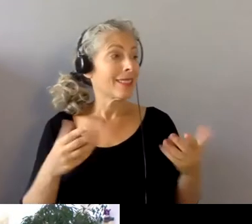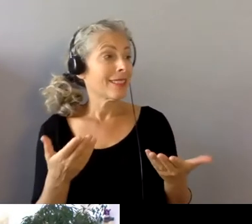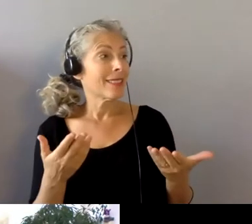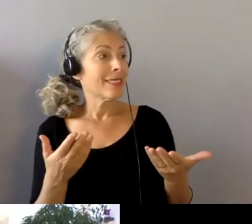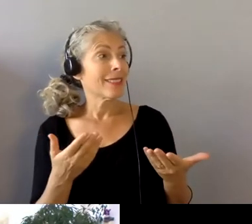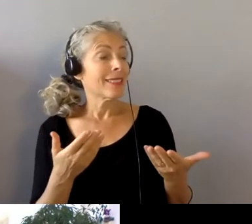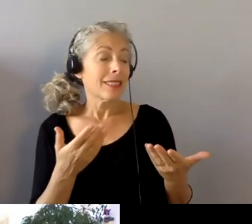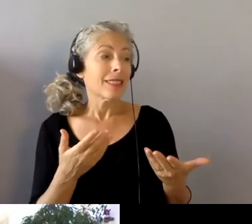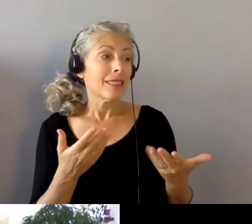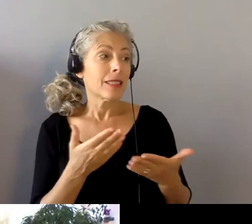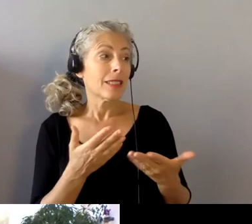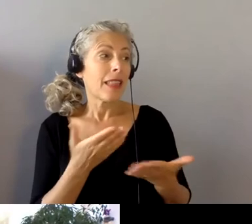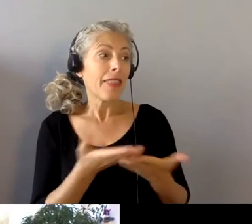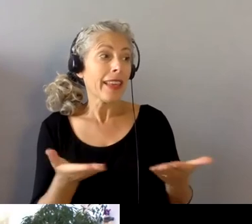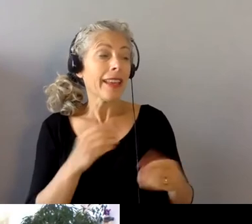part of the world.